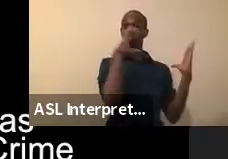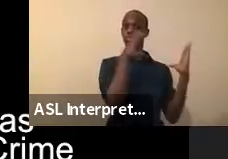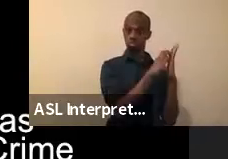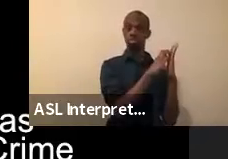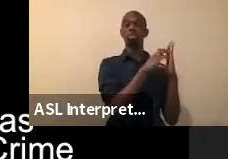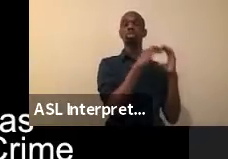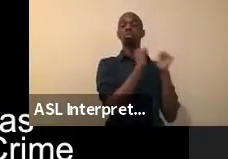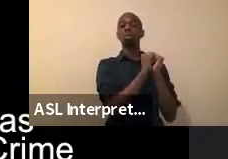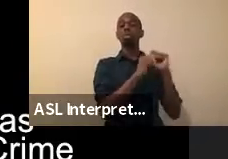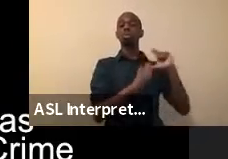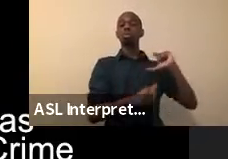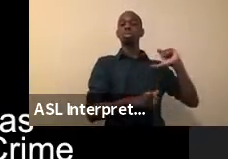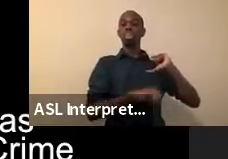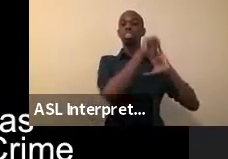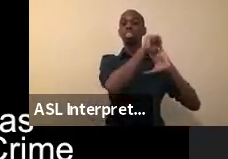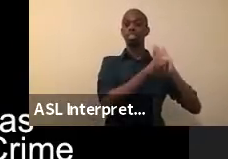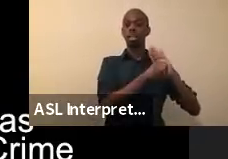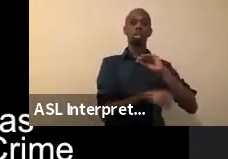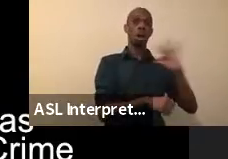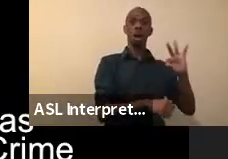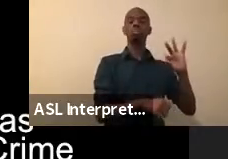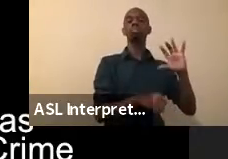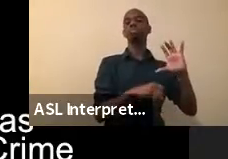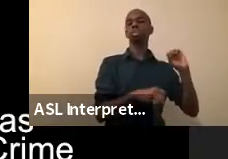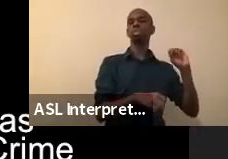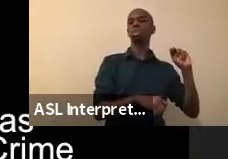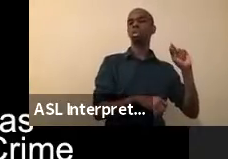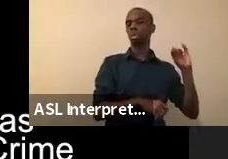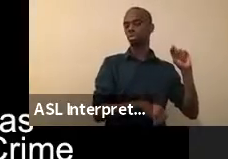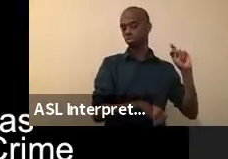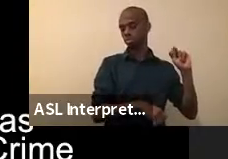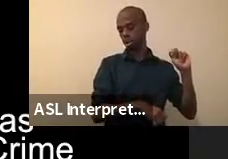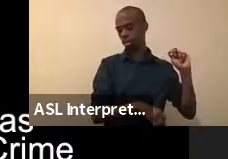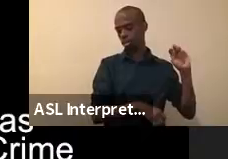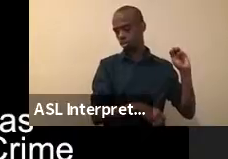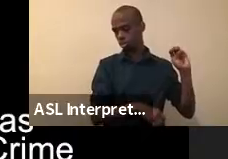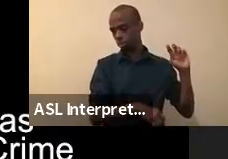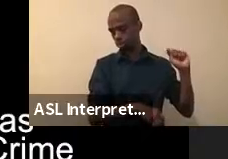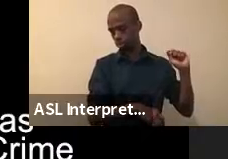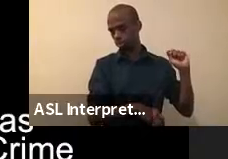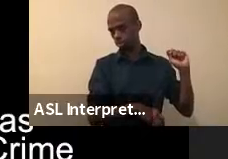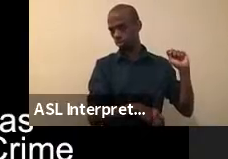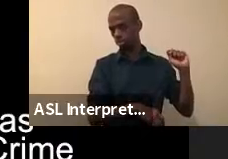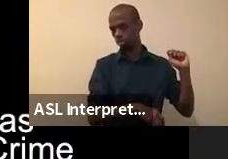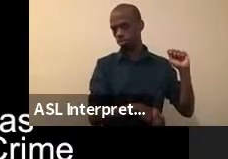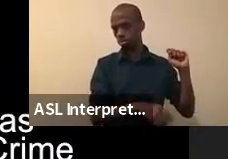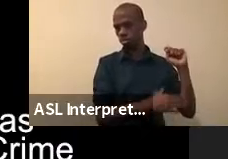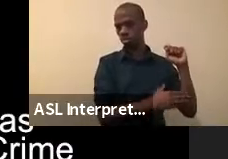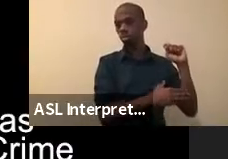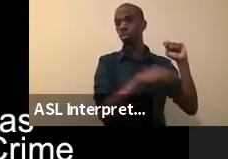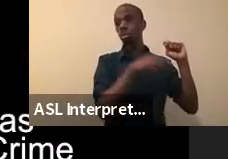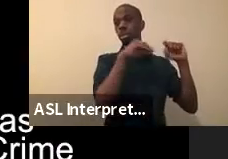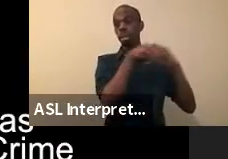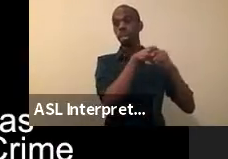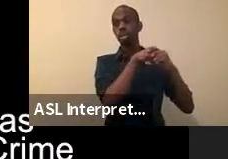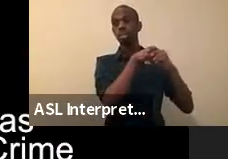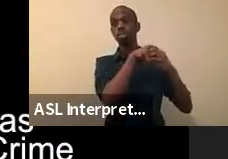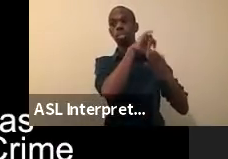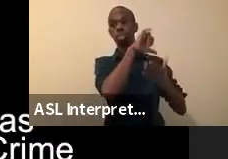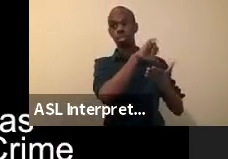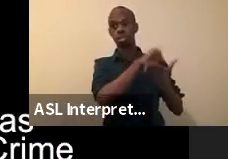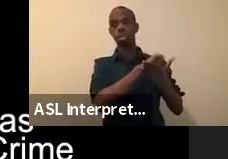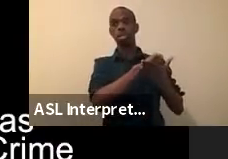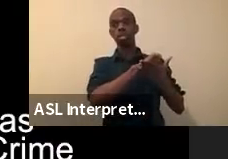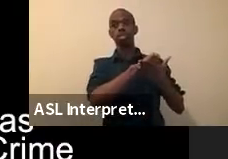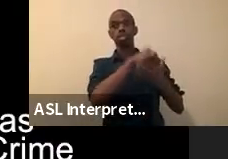of Confinement, and the essay is called All the Brother Wanted Was a Ride. And he talks about James Byrd and about James Byrd,